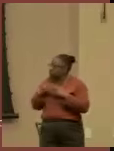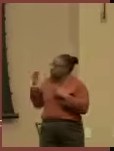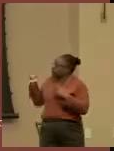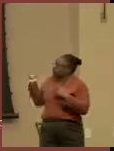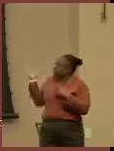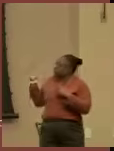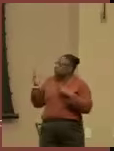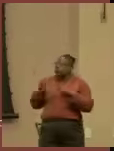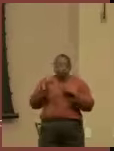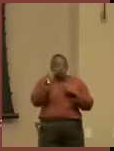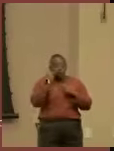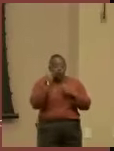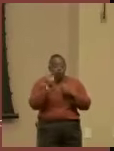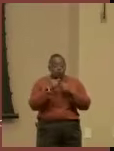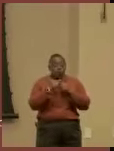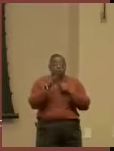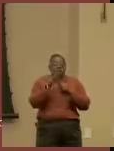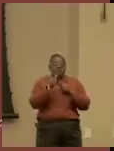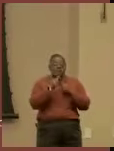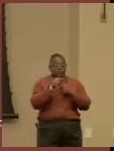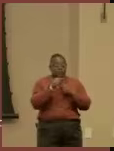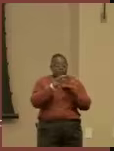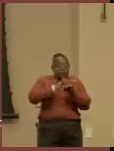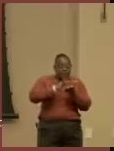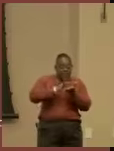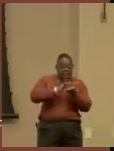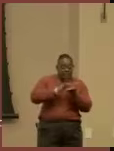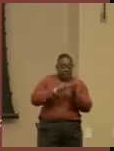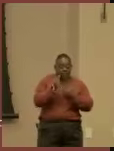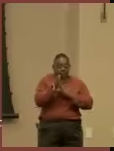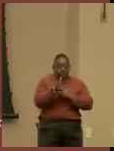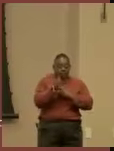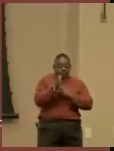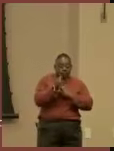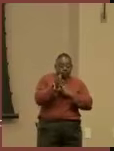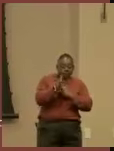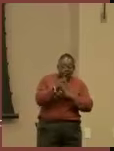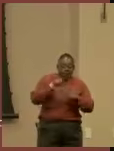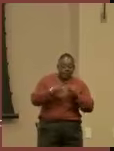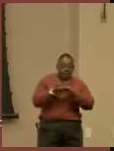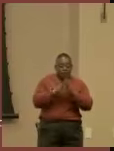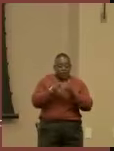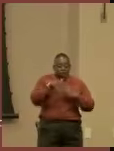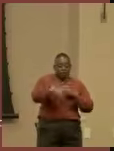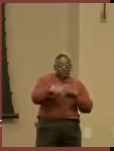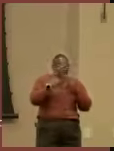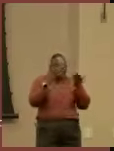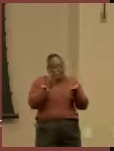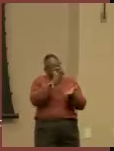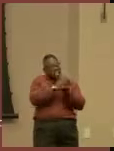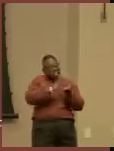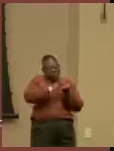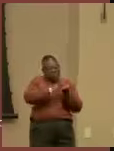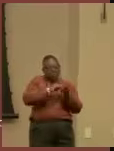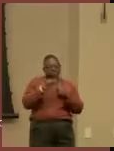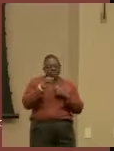there's some infertility issues when a man is on sulfasalazine, we may stop the sulfasalazine. This isn't a super common lupus medication, but it's just kind of an